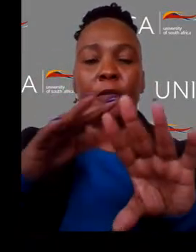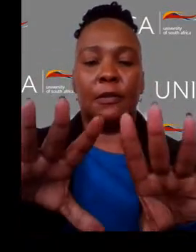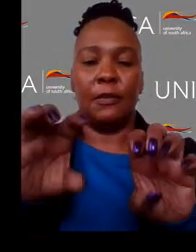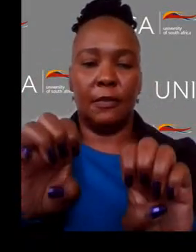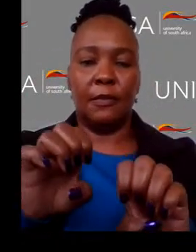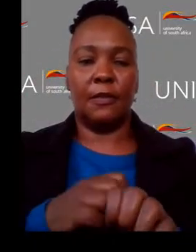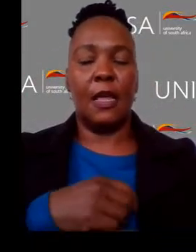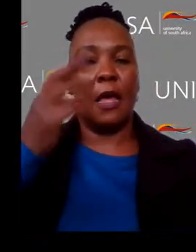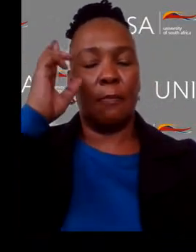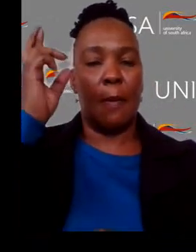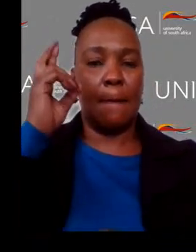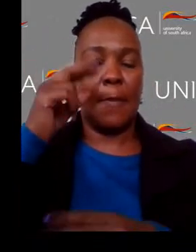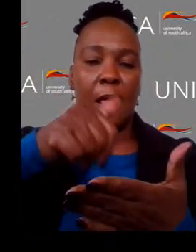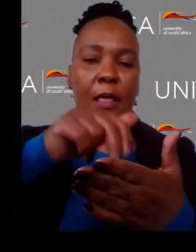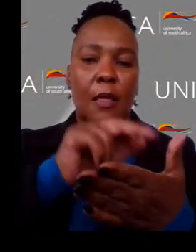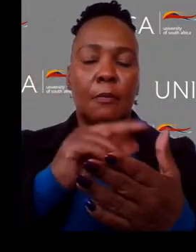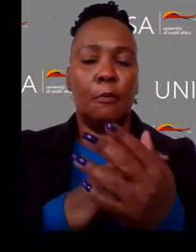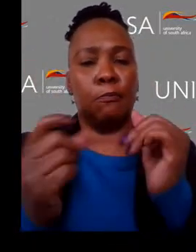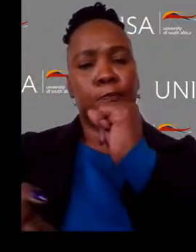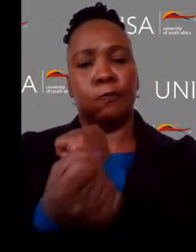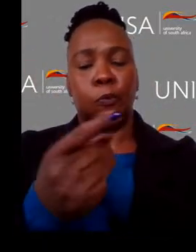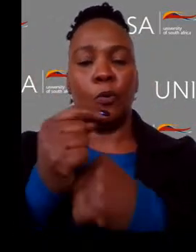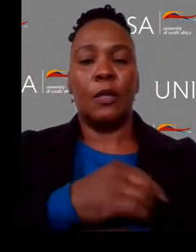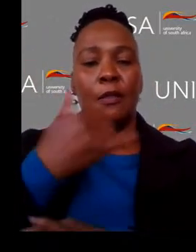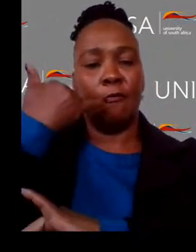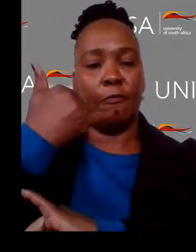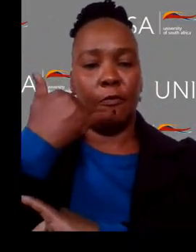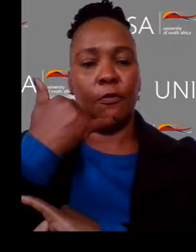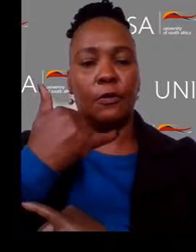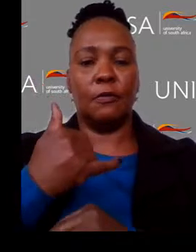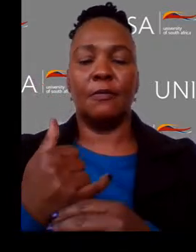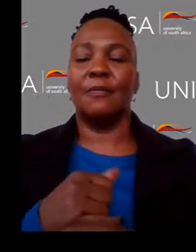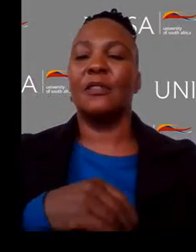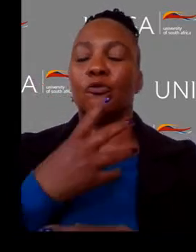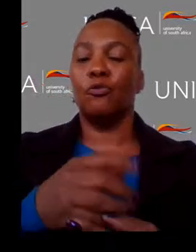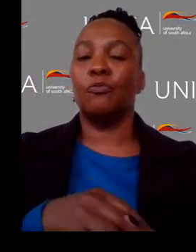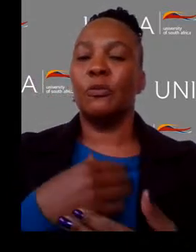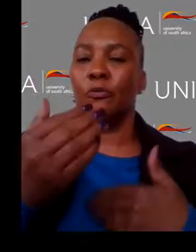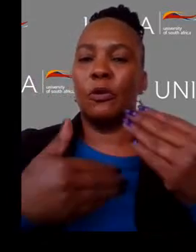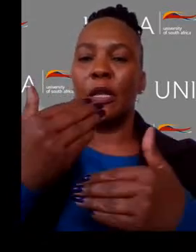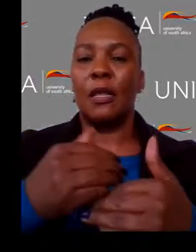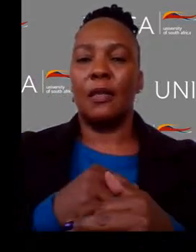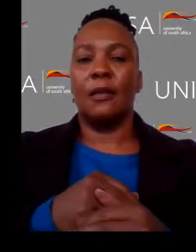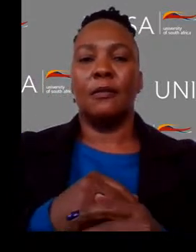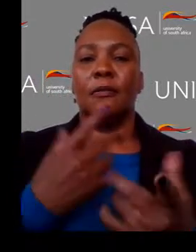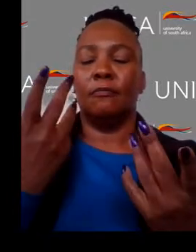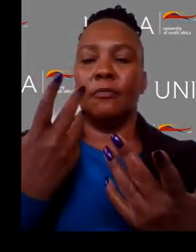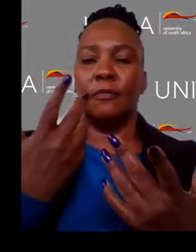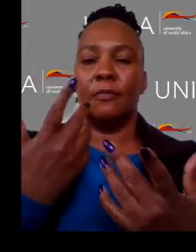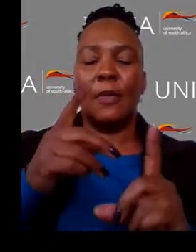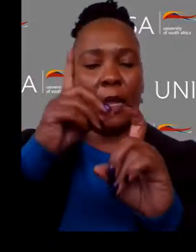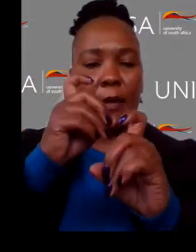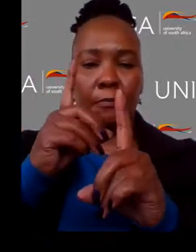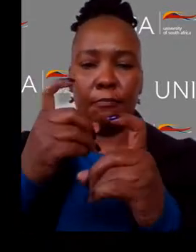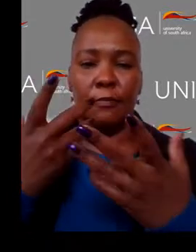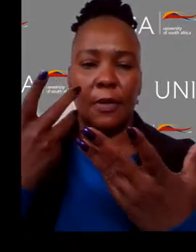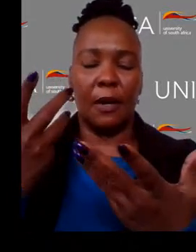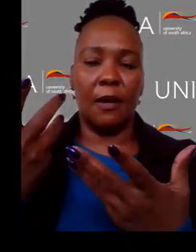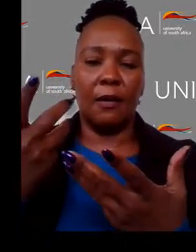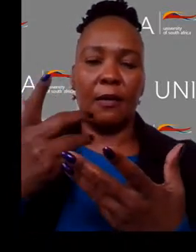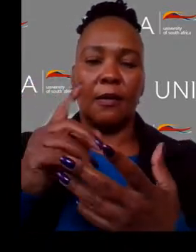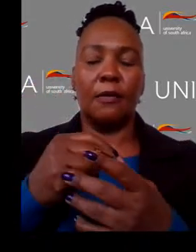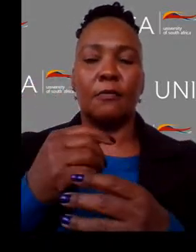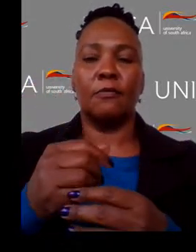app must be running on your phone, the main app running. The camera does not need to face you. You simply follow